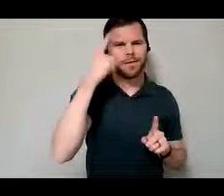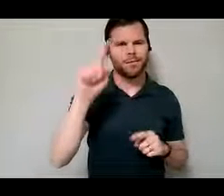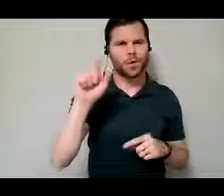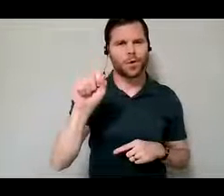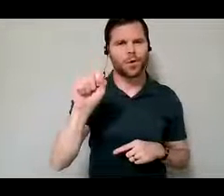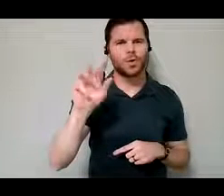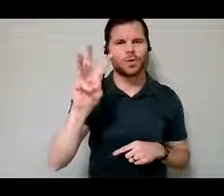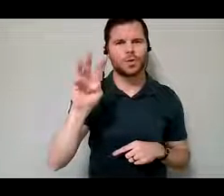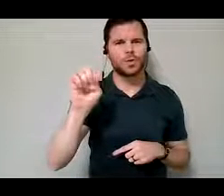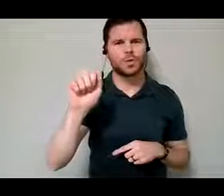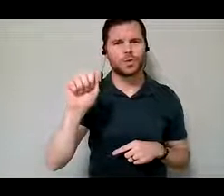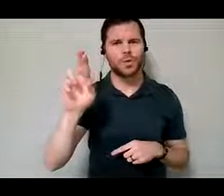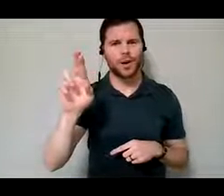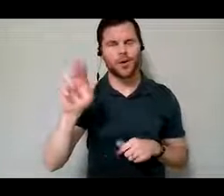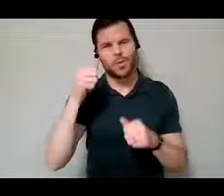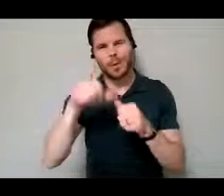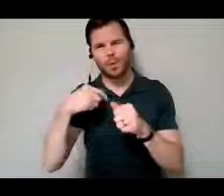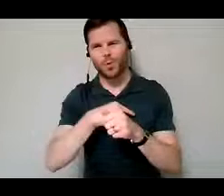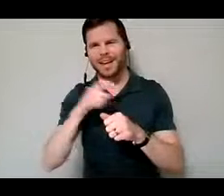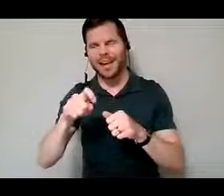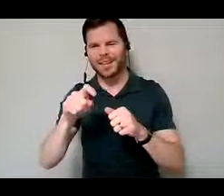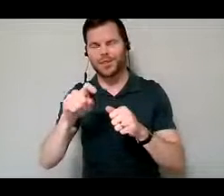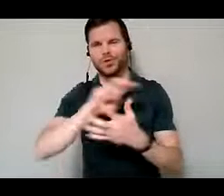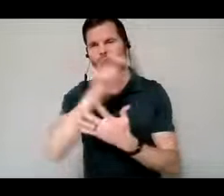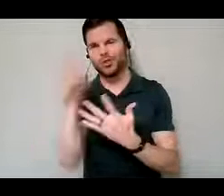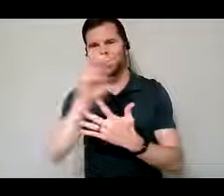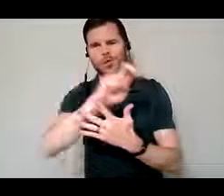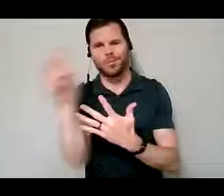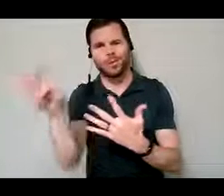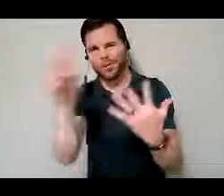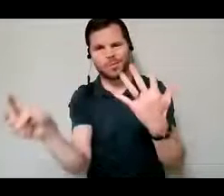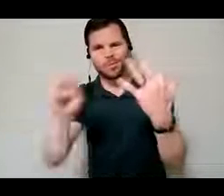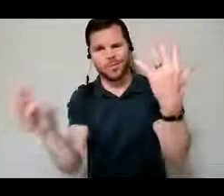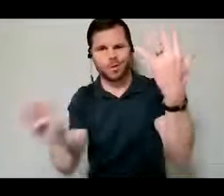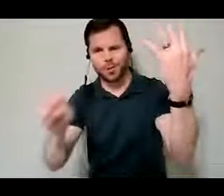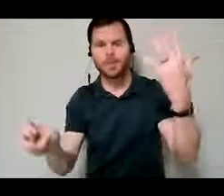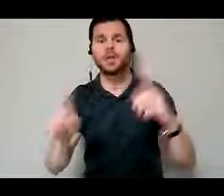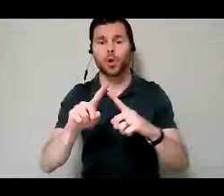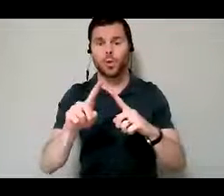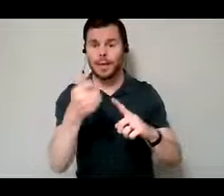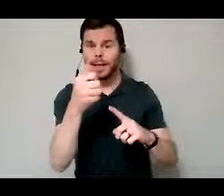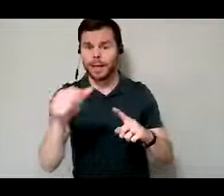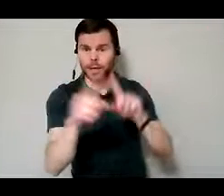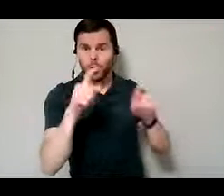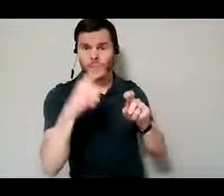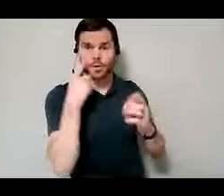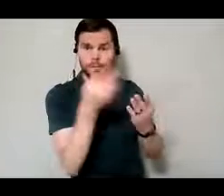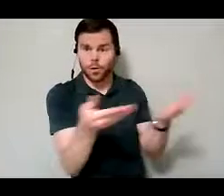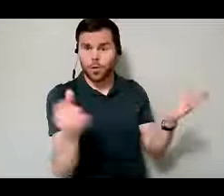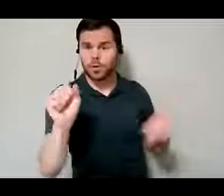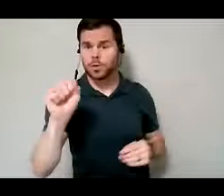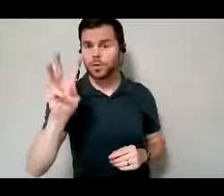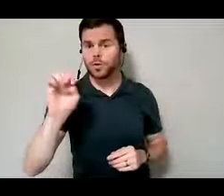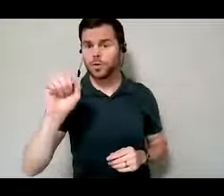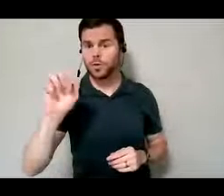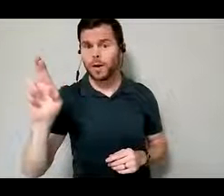that they're here, and or if you want to say hi, because I know you guys, that they've been in San Diego Unified for quite a while too, the students, and I'm